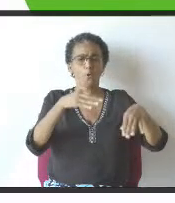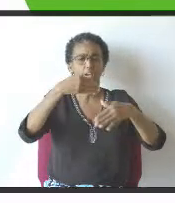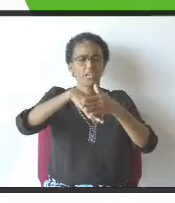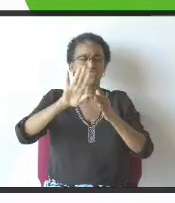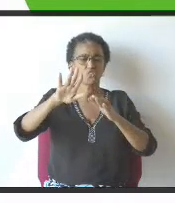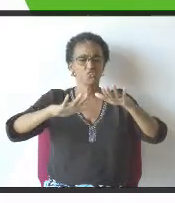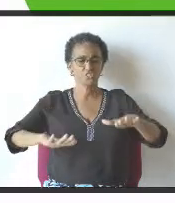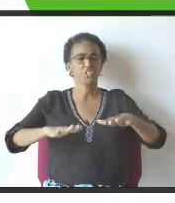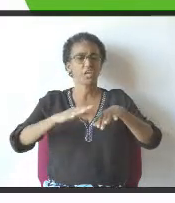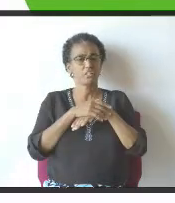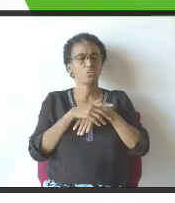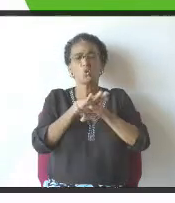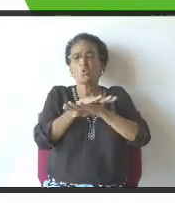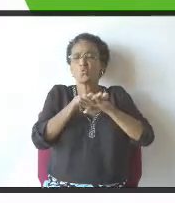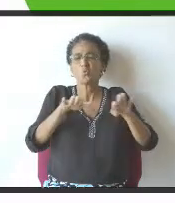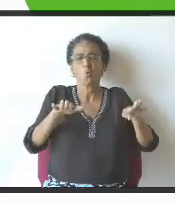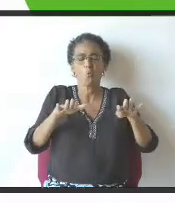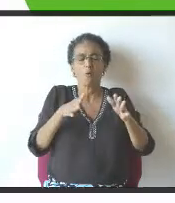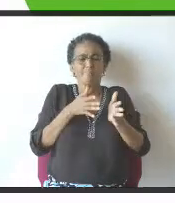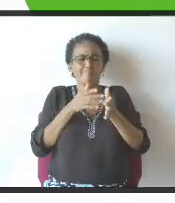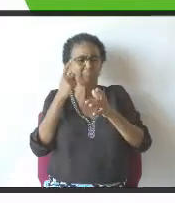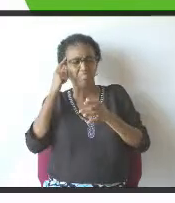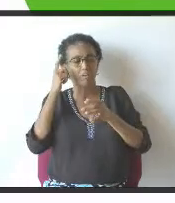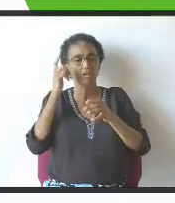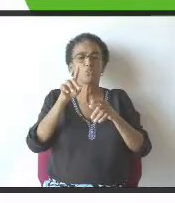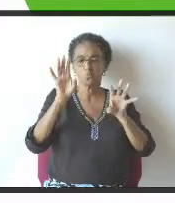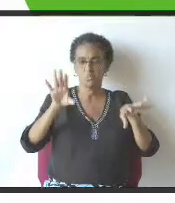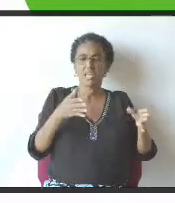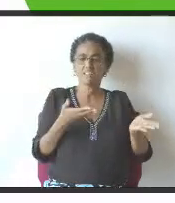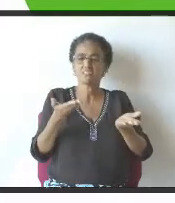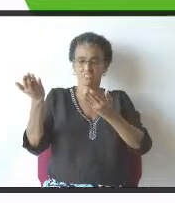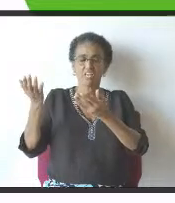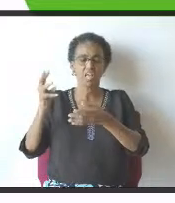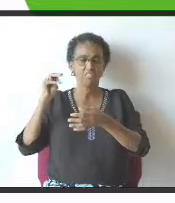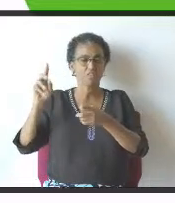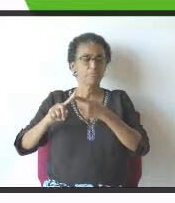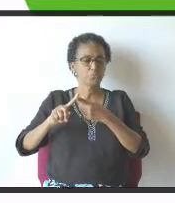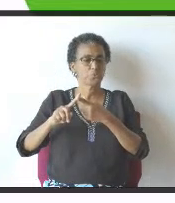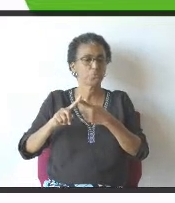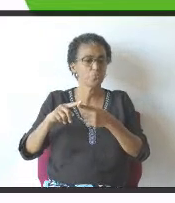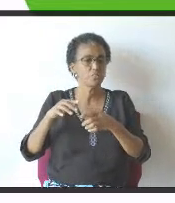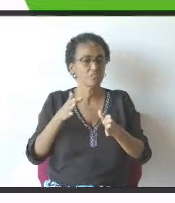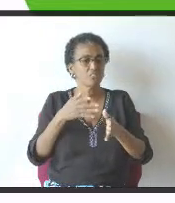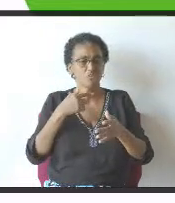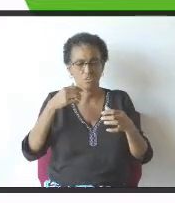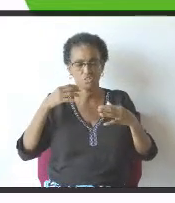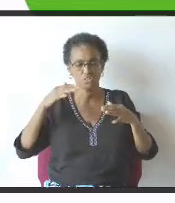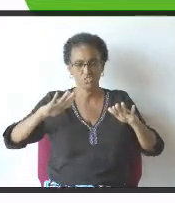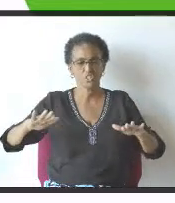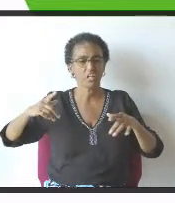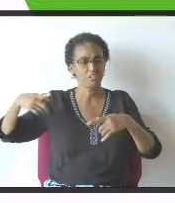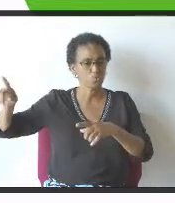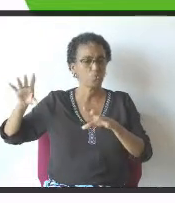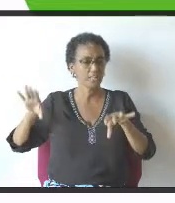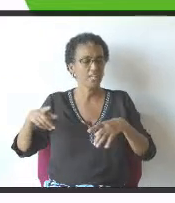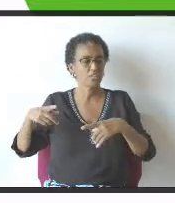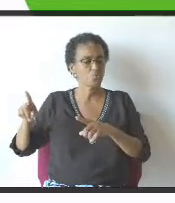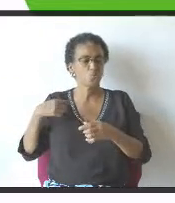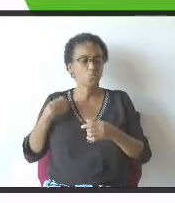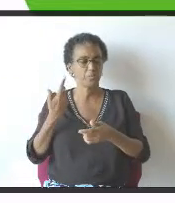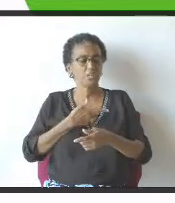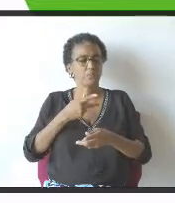that. So don't hesitate to send your child. If we have to get another bus, we will be willing to do that. All right, so please pay attention to that. Sign up